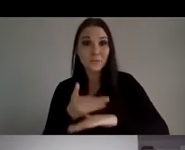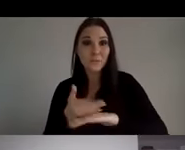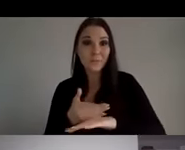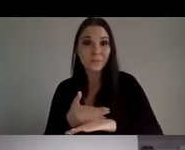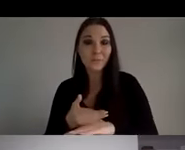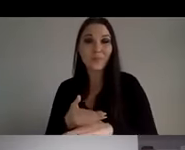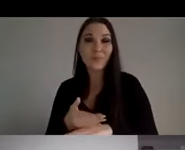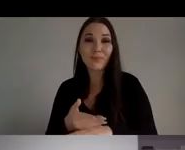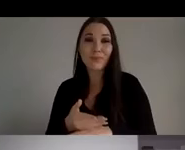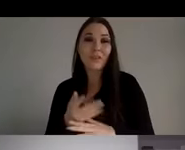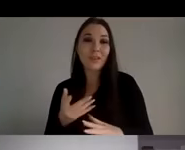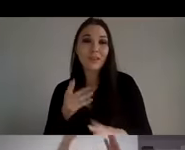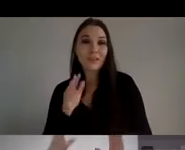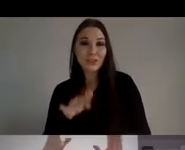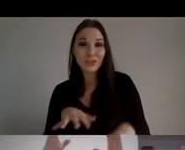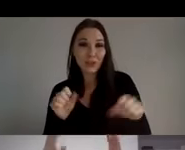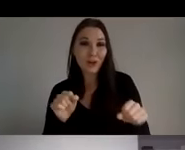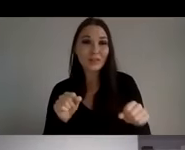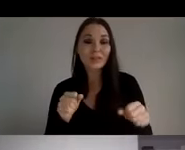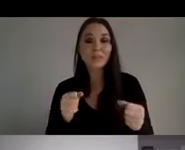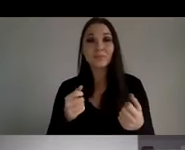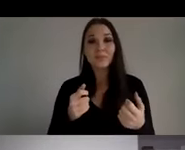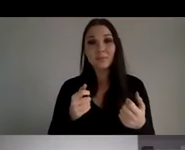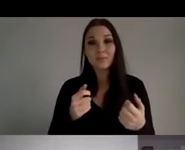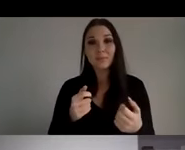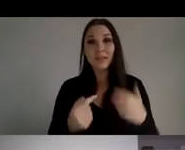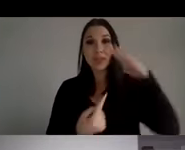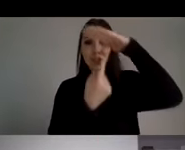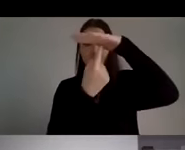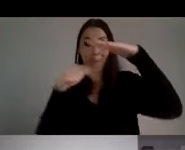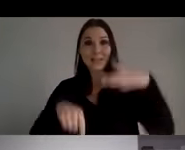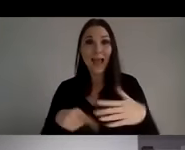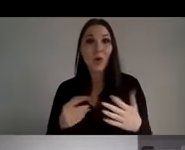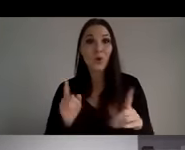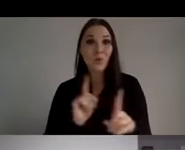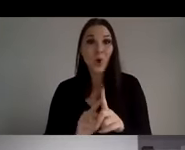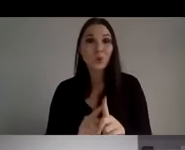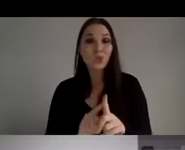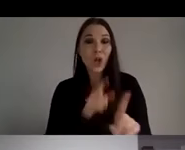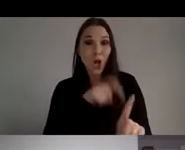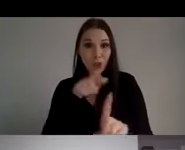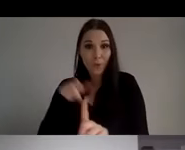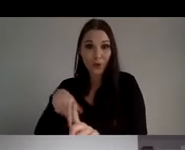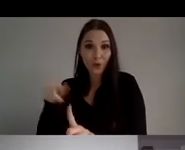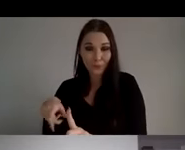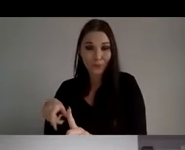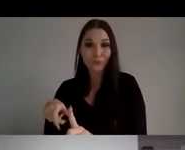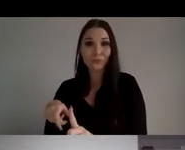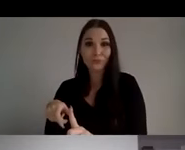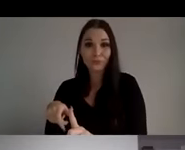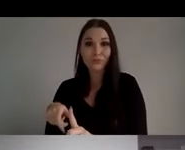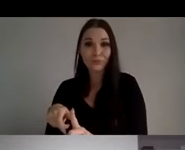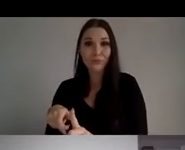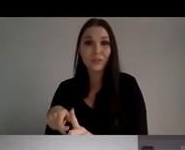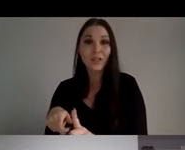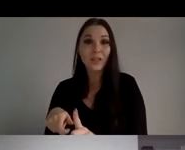all about, and there it starts. And it's also a top-down approach, which works strongly with the customer, and then